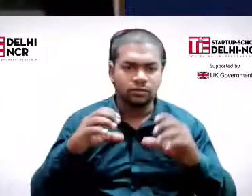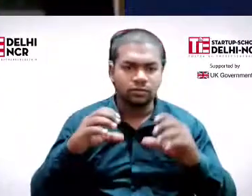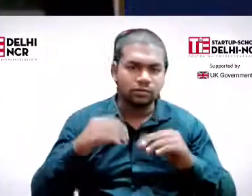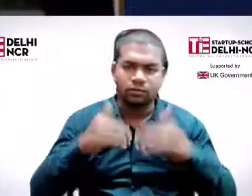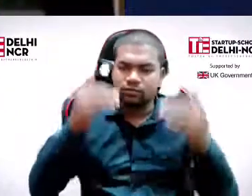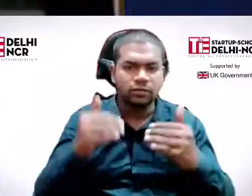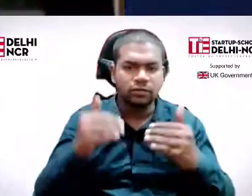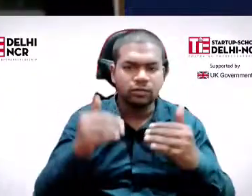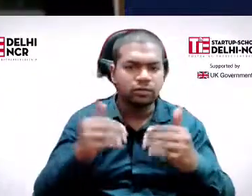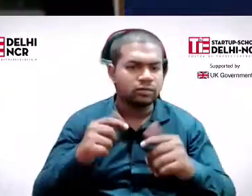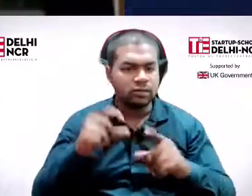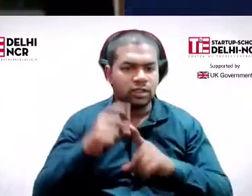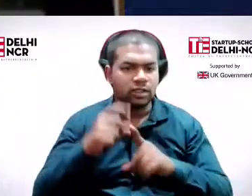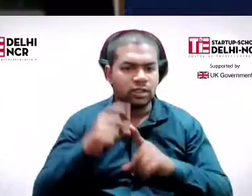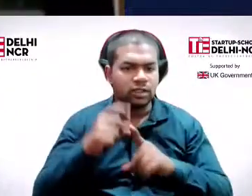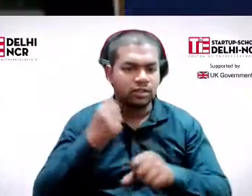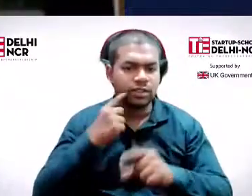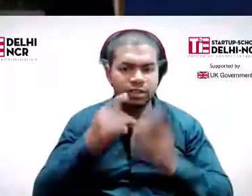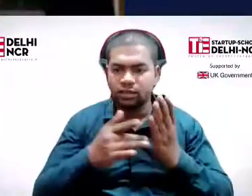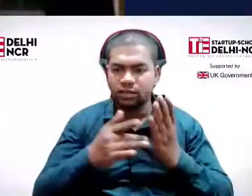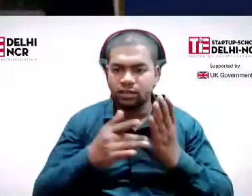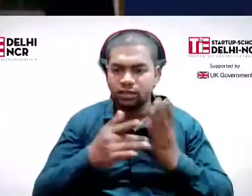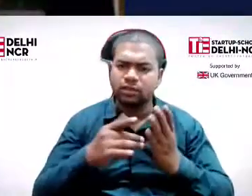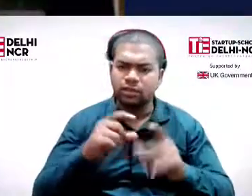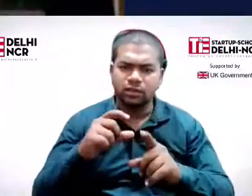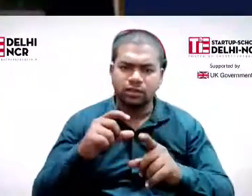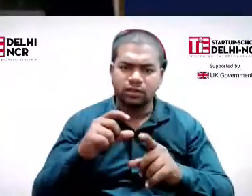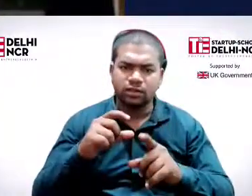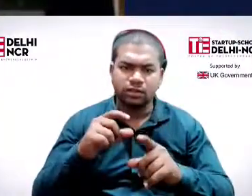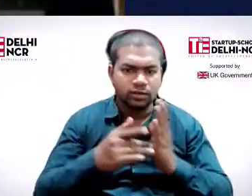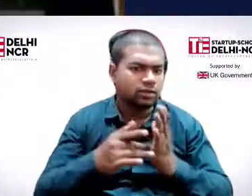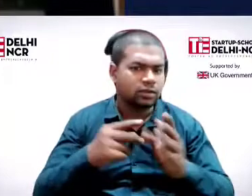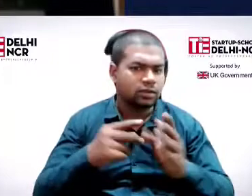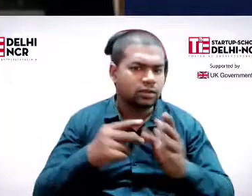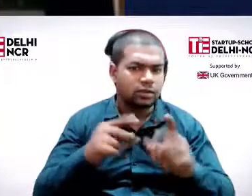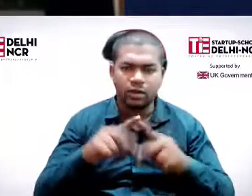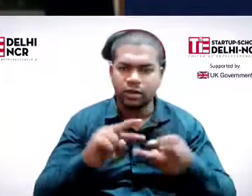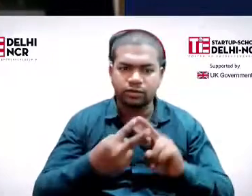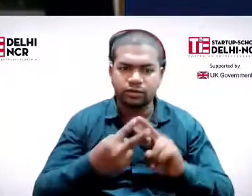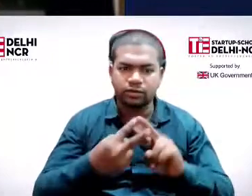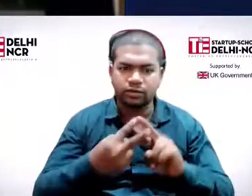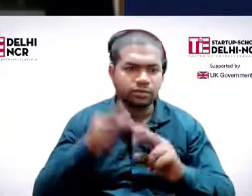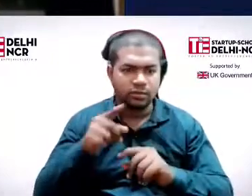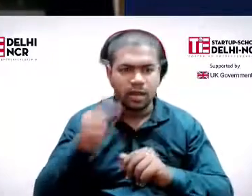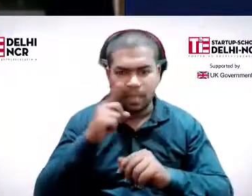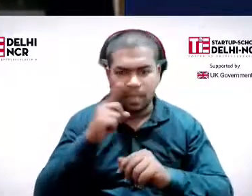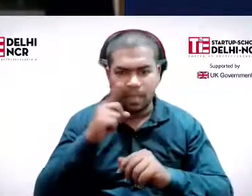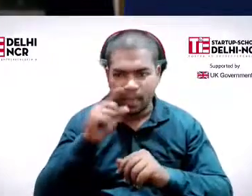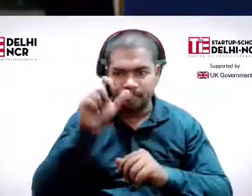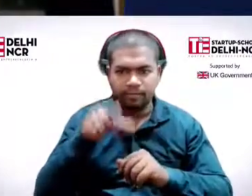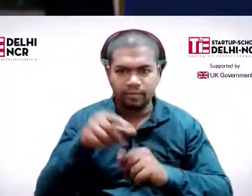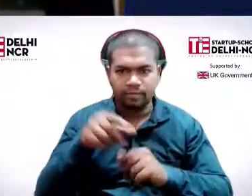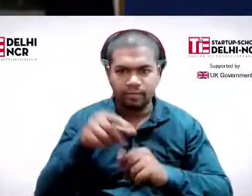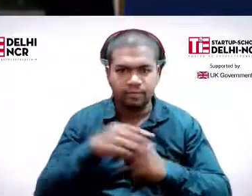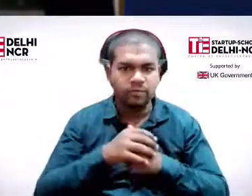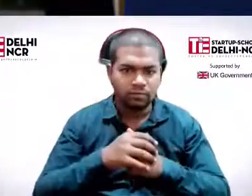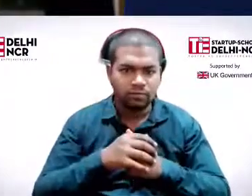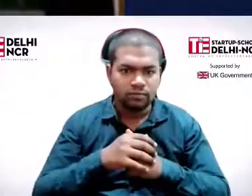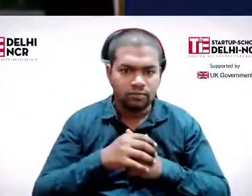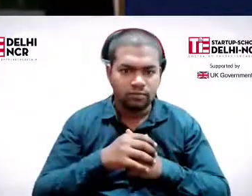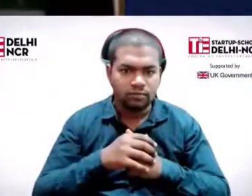transformation. And to moderate the session, we have with us Sonia Manchanda, who is the founding partner, Spread Design and